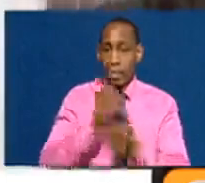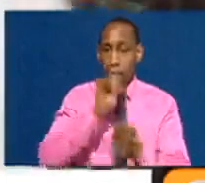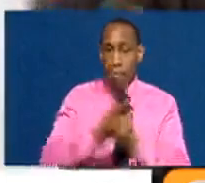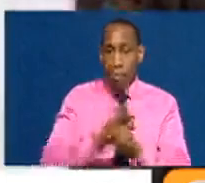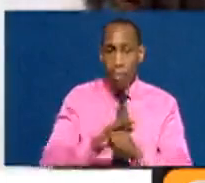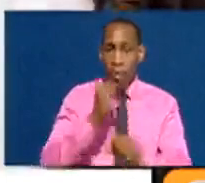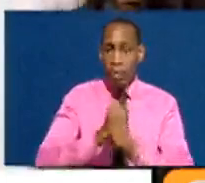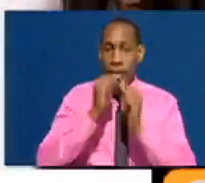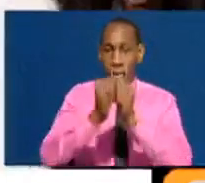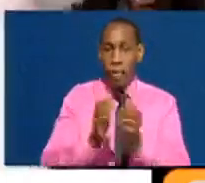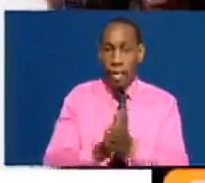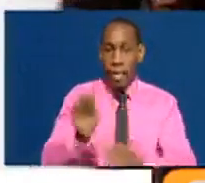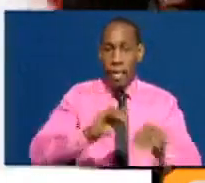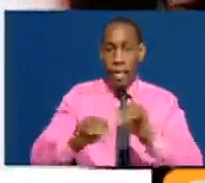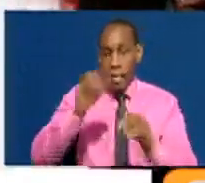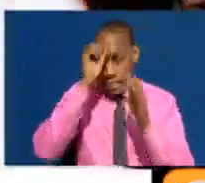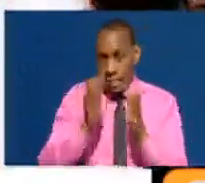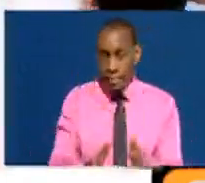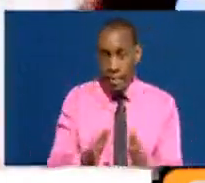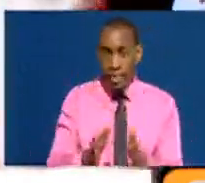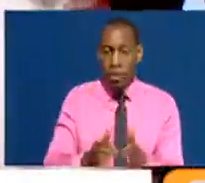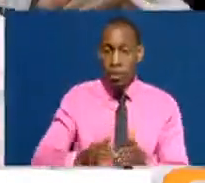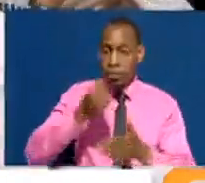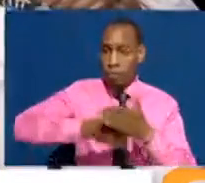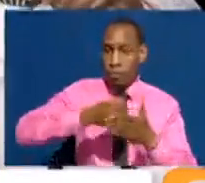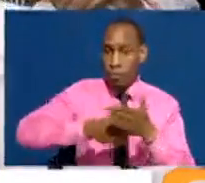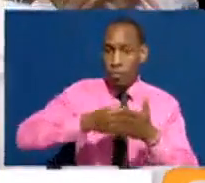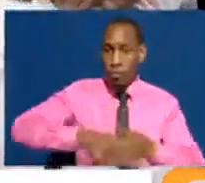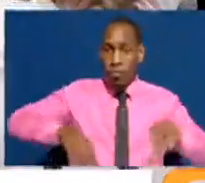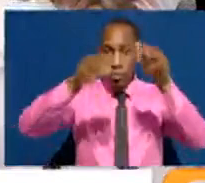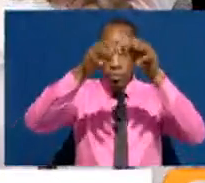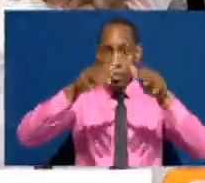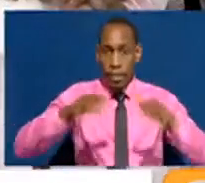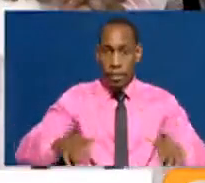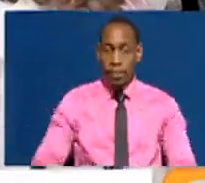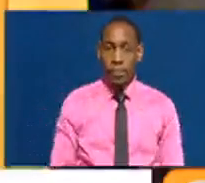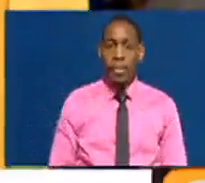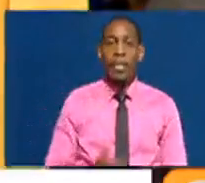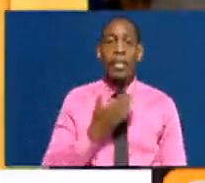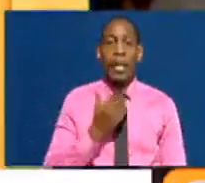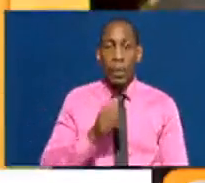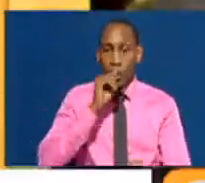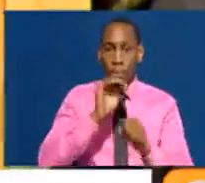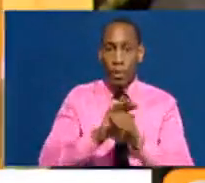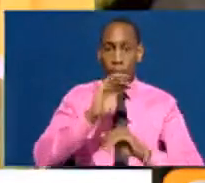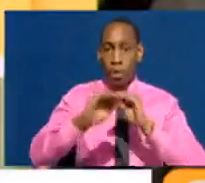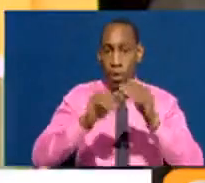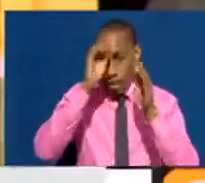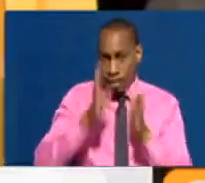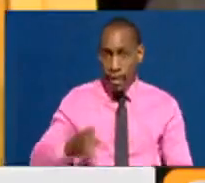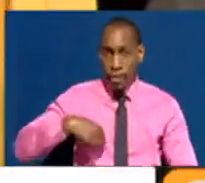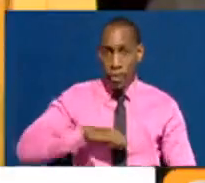to collaborate with the elected governors in promoting devolution. I want to commit to all our